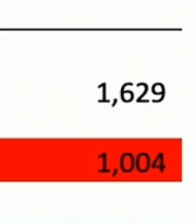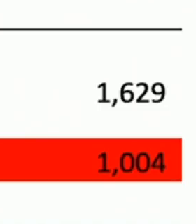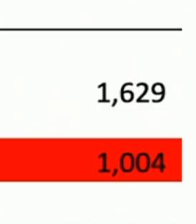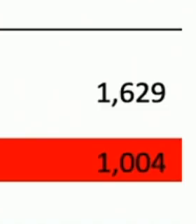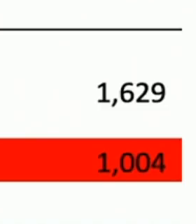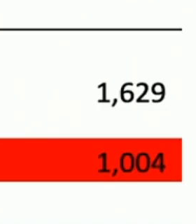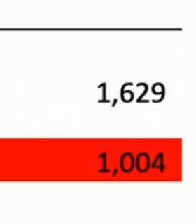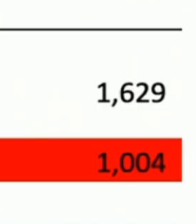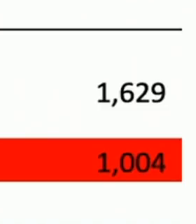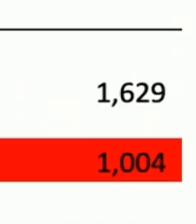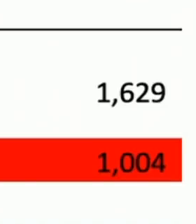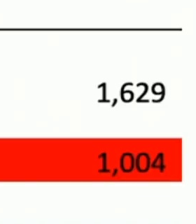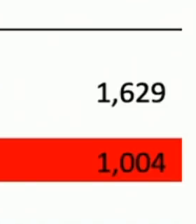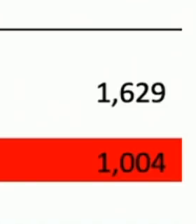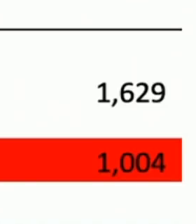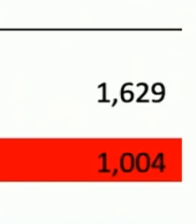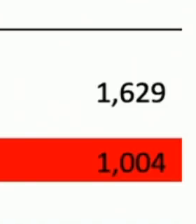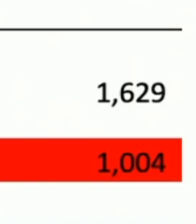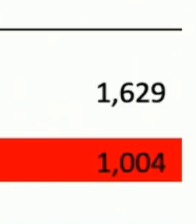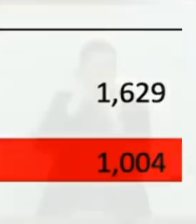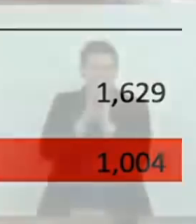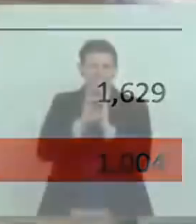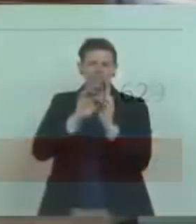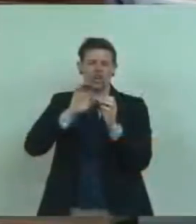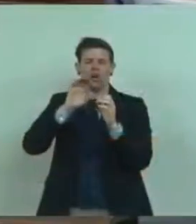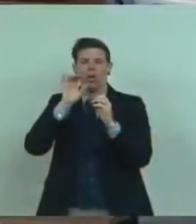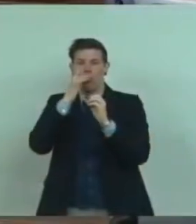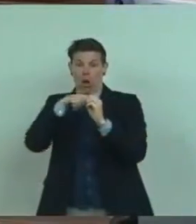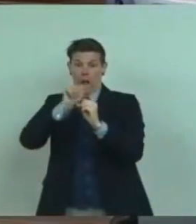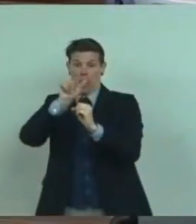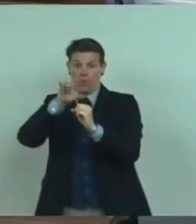model will be working here in New Mexico. Thank you.